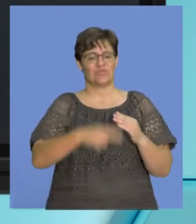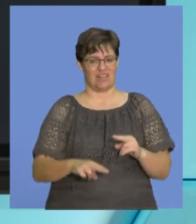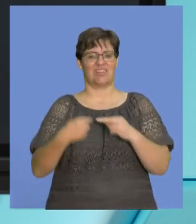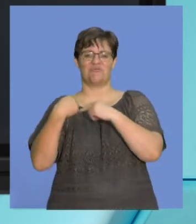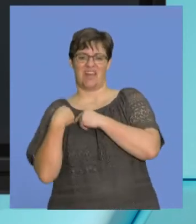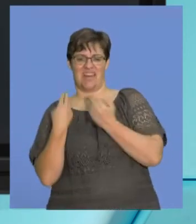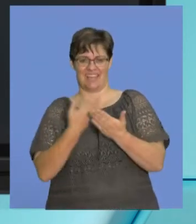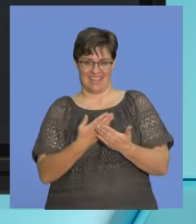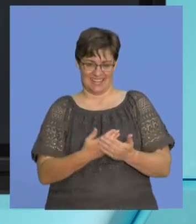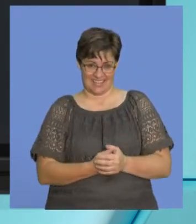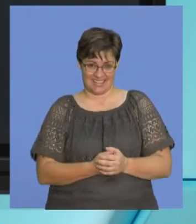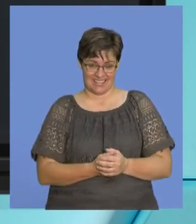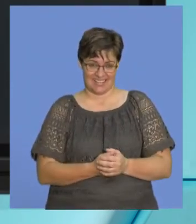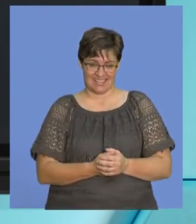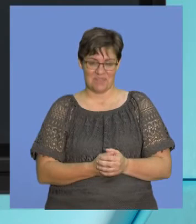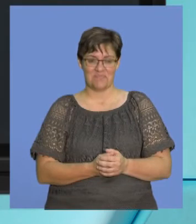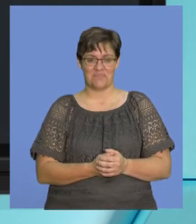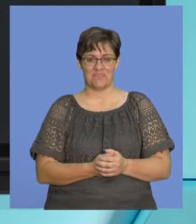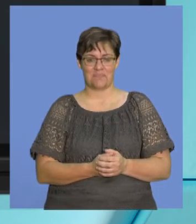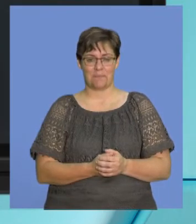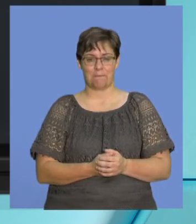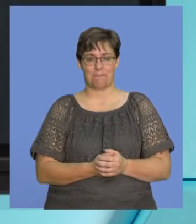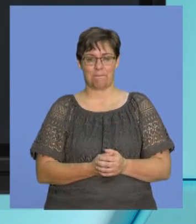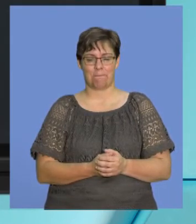results are now reliable. And that's reliability.